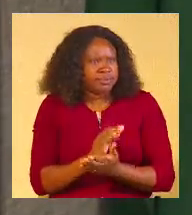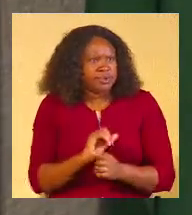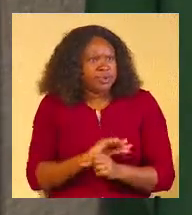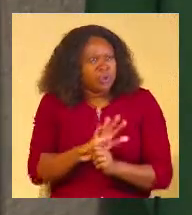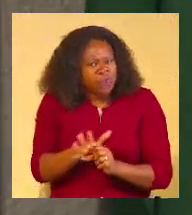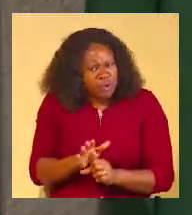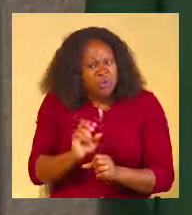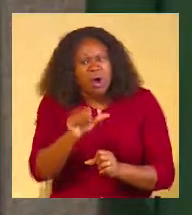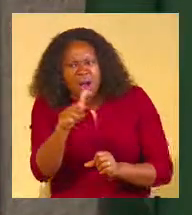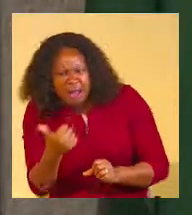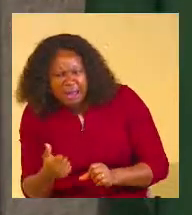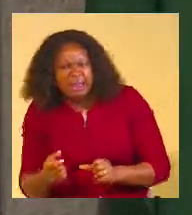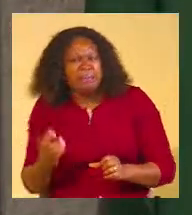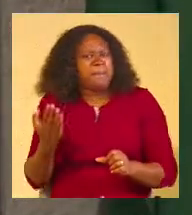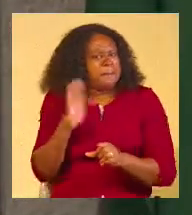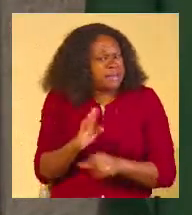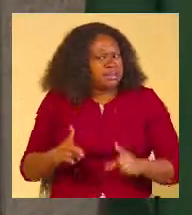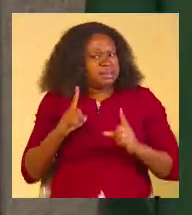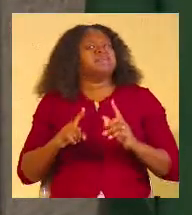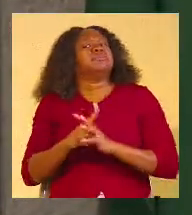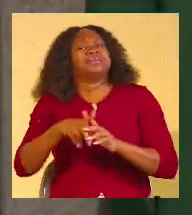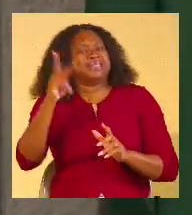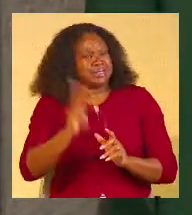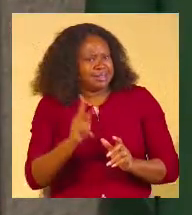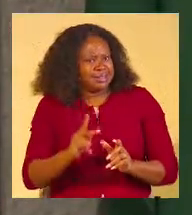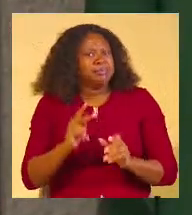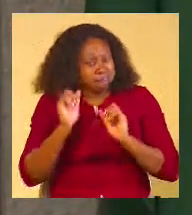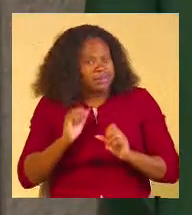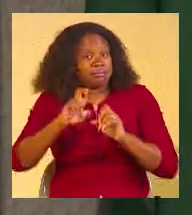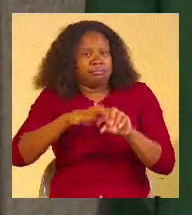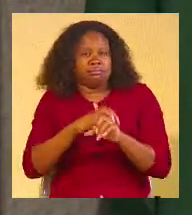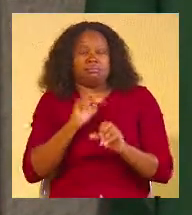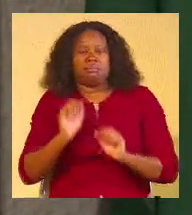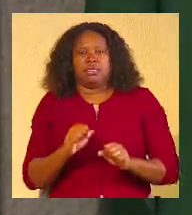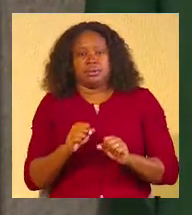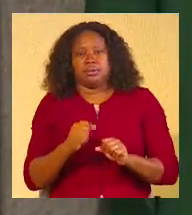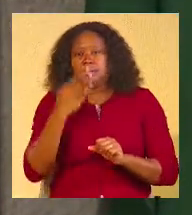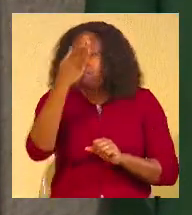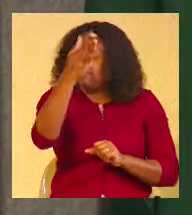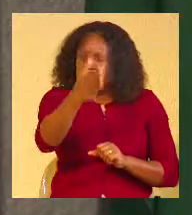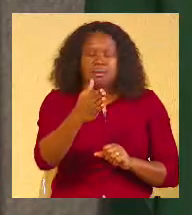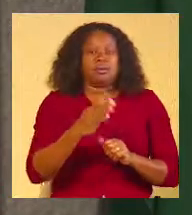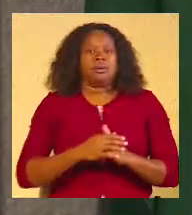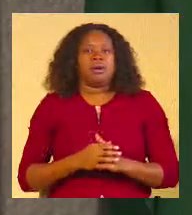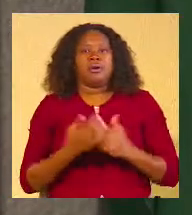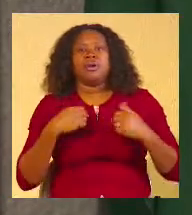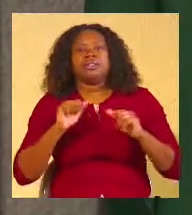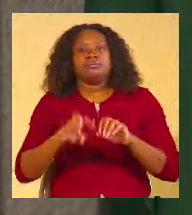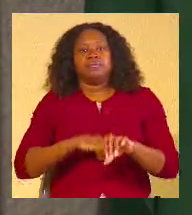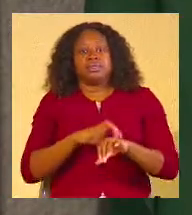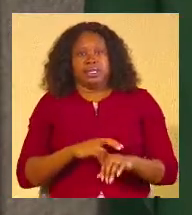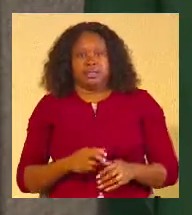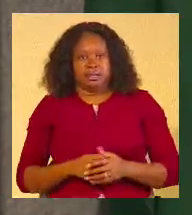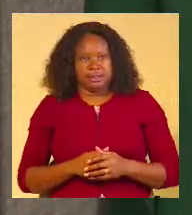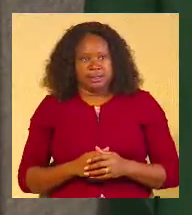COVID or any other form of emergency or crisis in the near future, and we need to be ready. So the